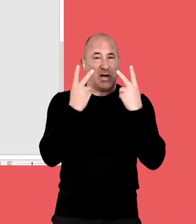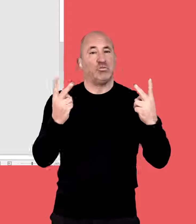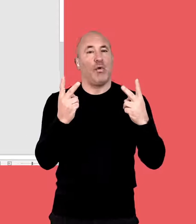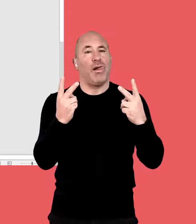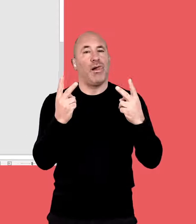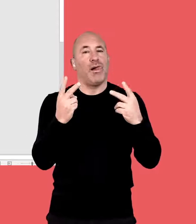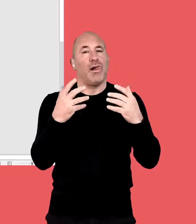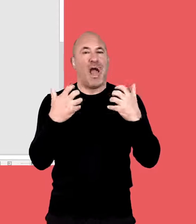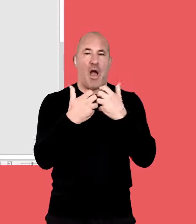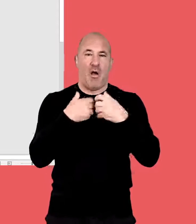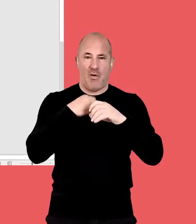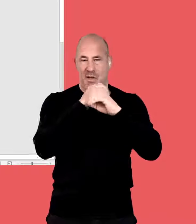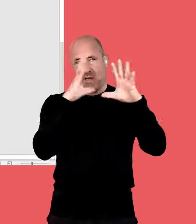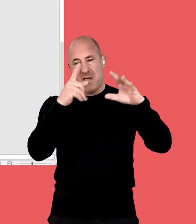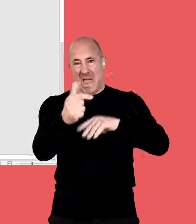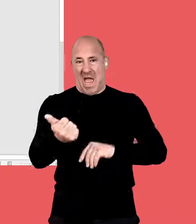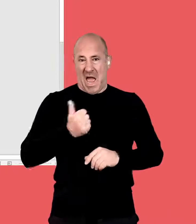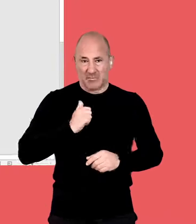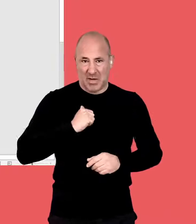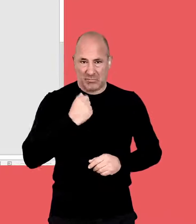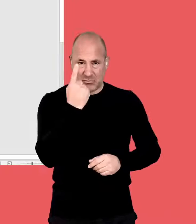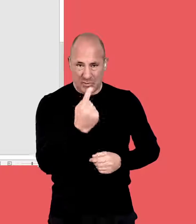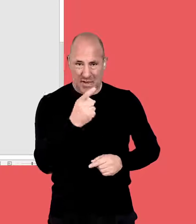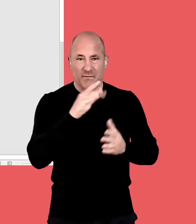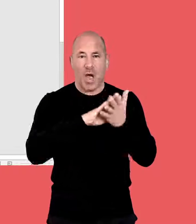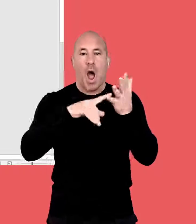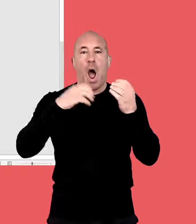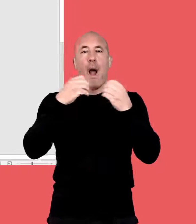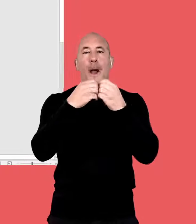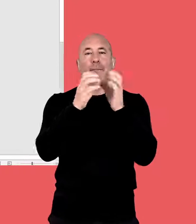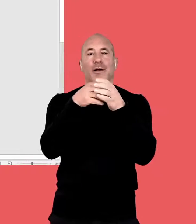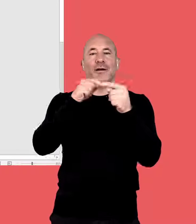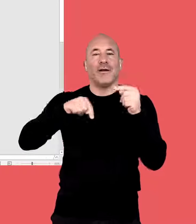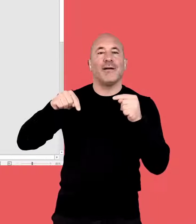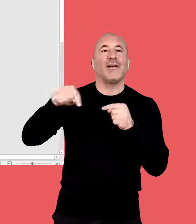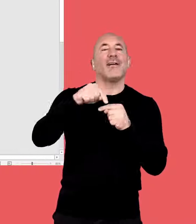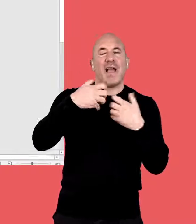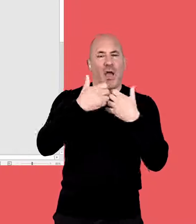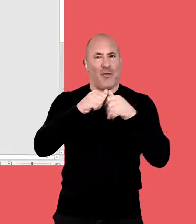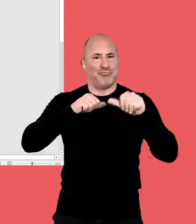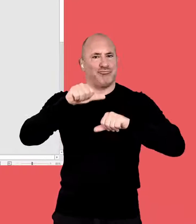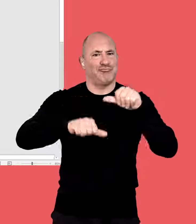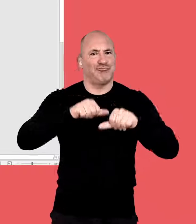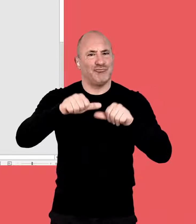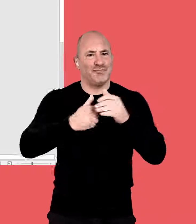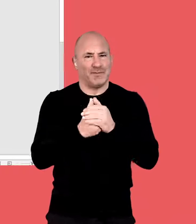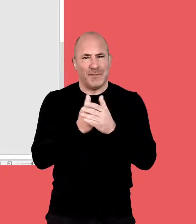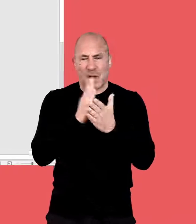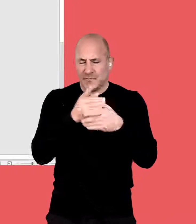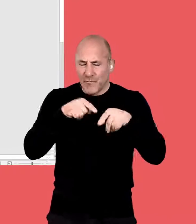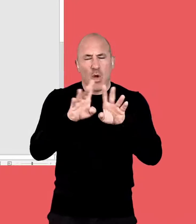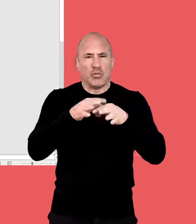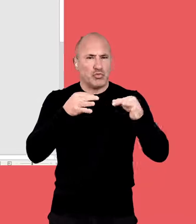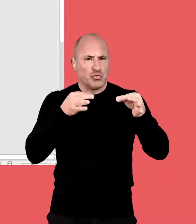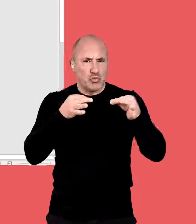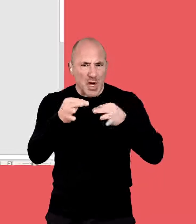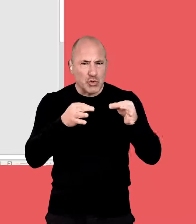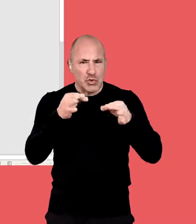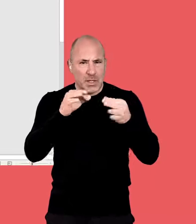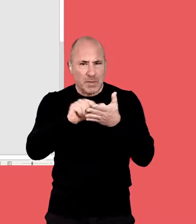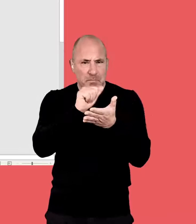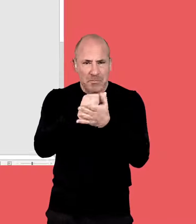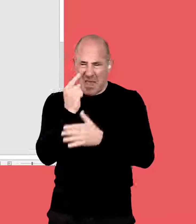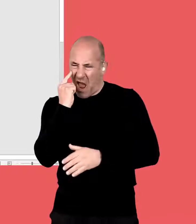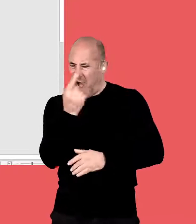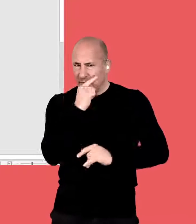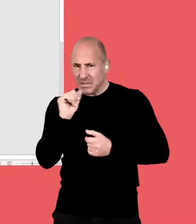is really a visual representation of how we already expect you and your hub boards to be working in a